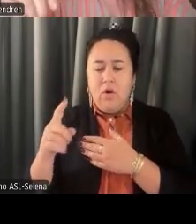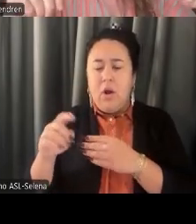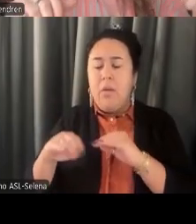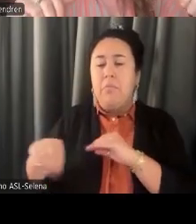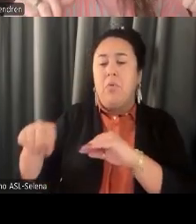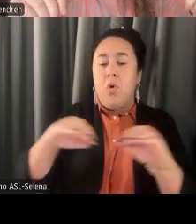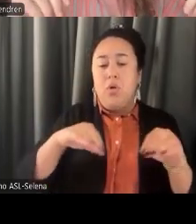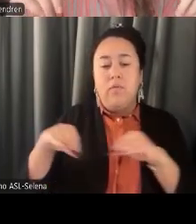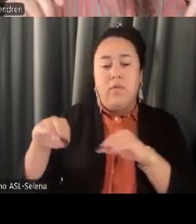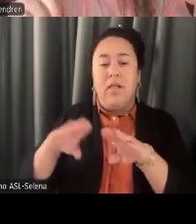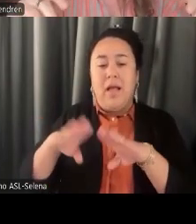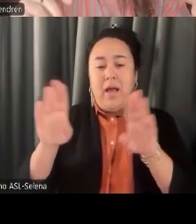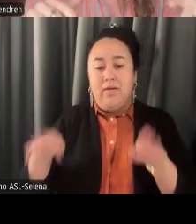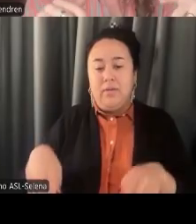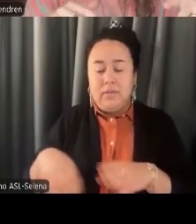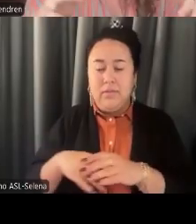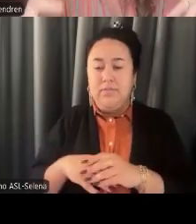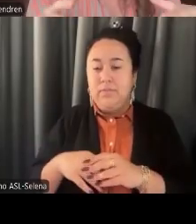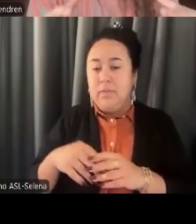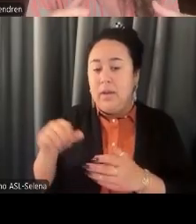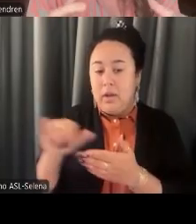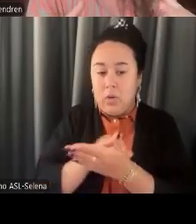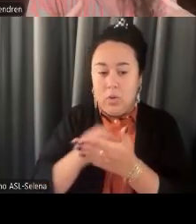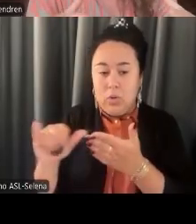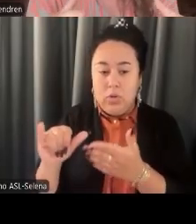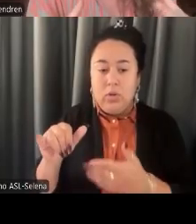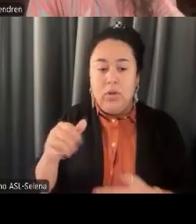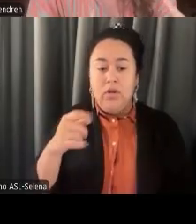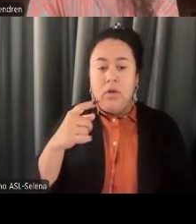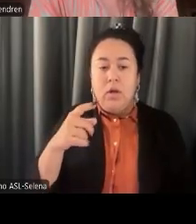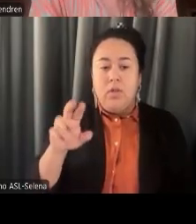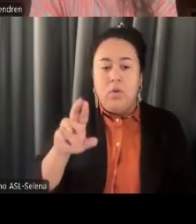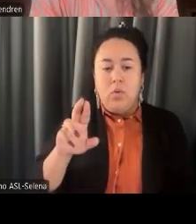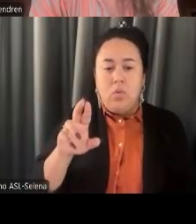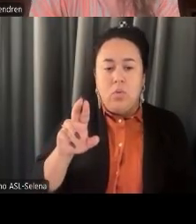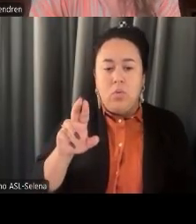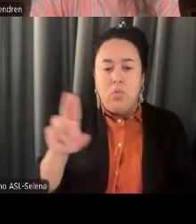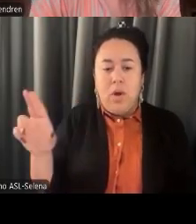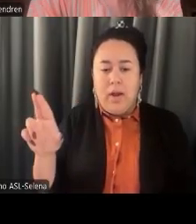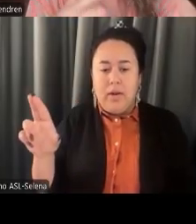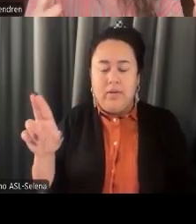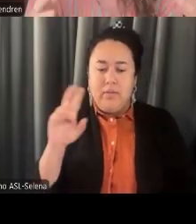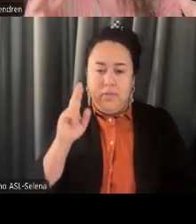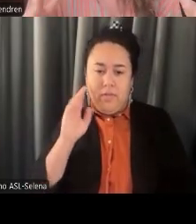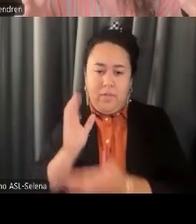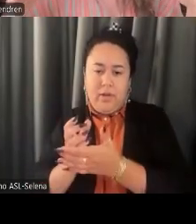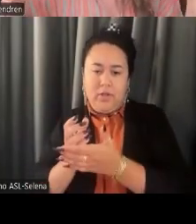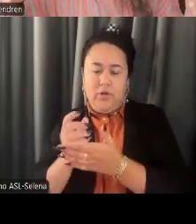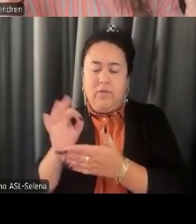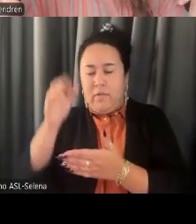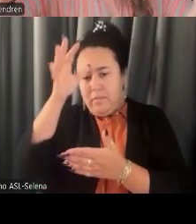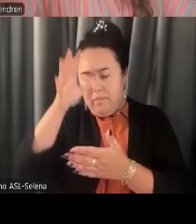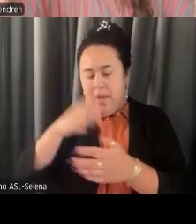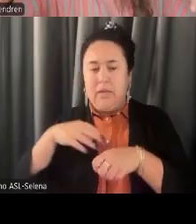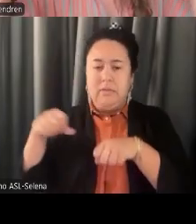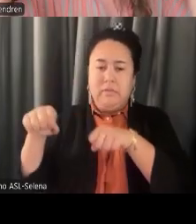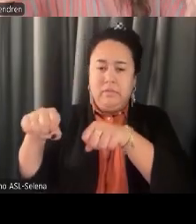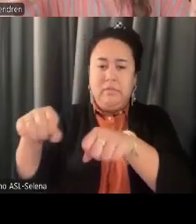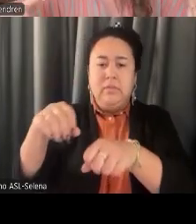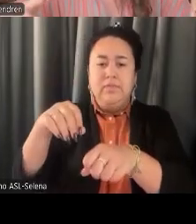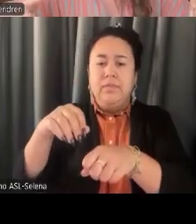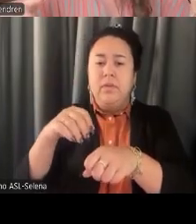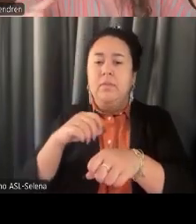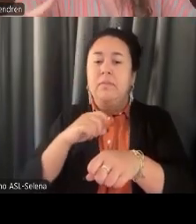portable mode of housing, again, in New York. So on the right side, there's a photograph of a man pushing this metal contraption that has inside